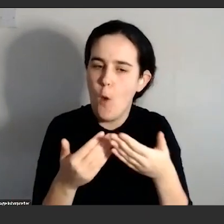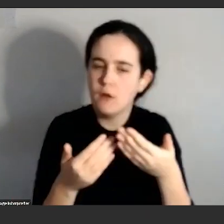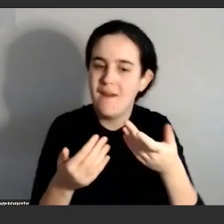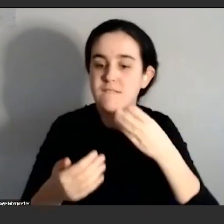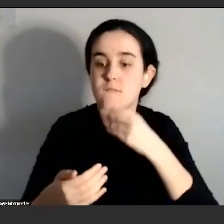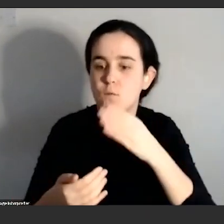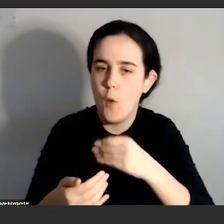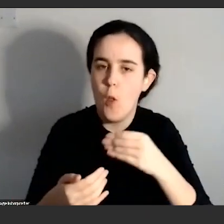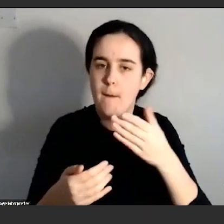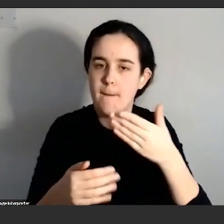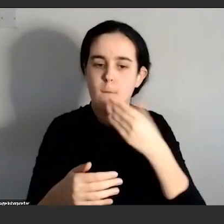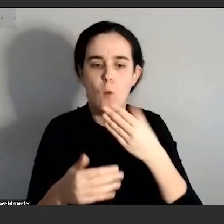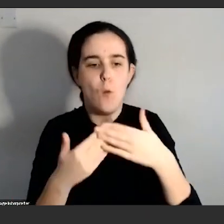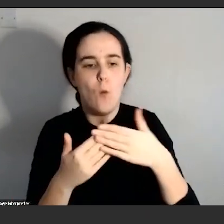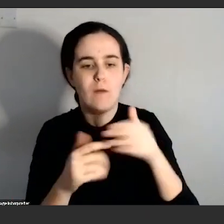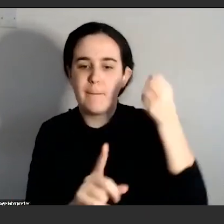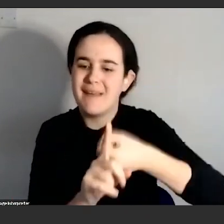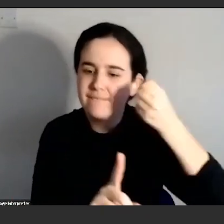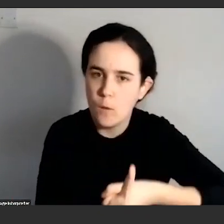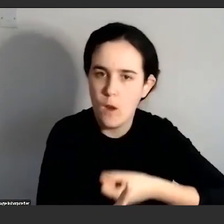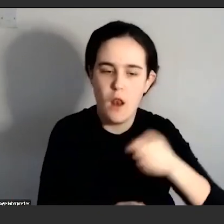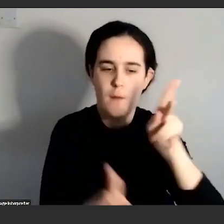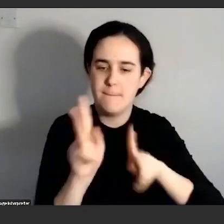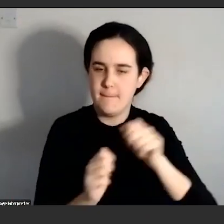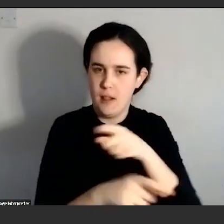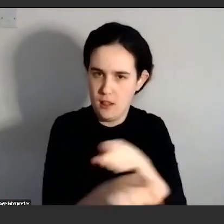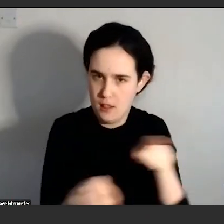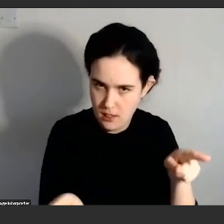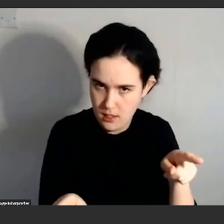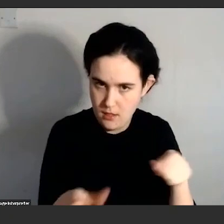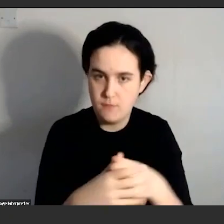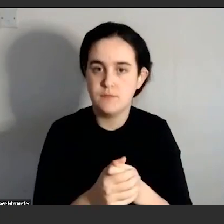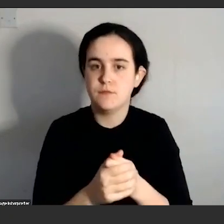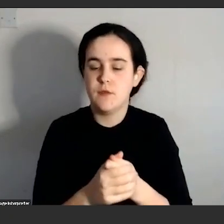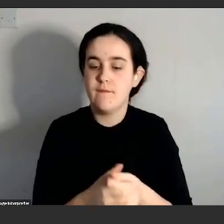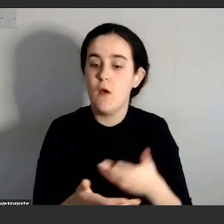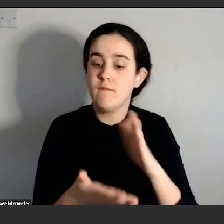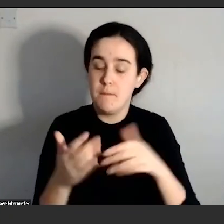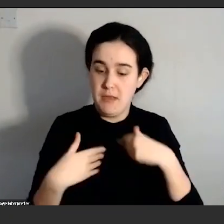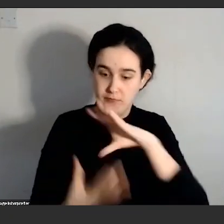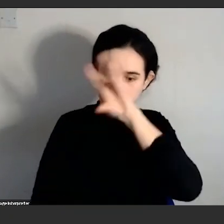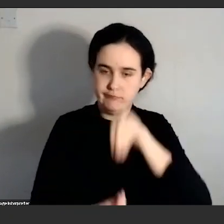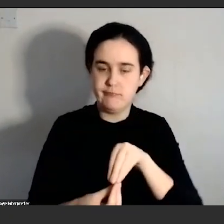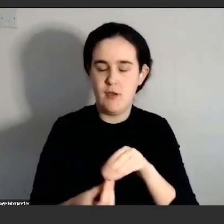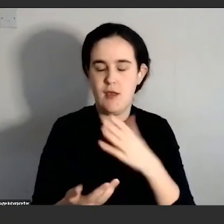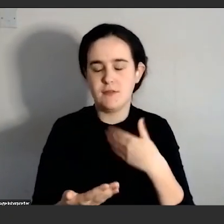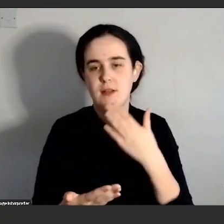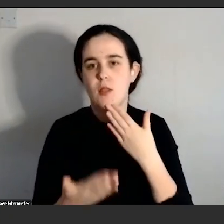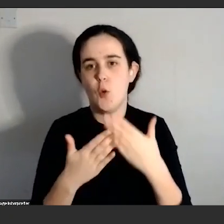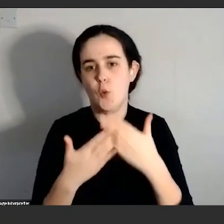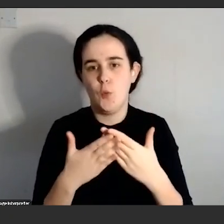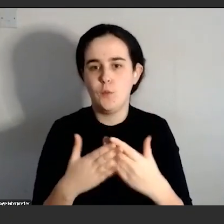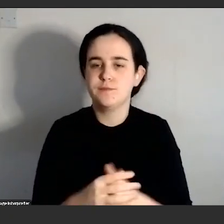find out more information about the main event, that is the Global Disability Summit that happens in February, go to